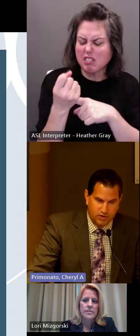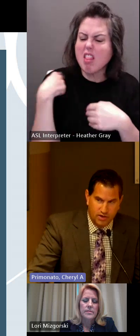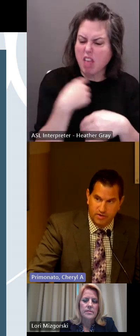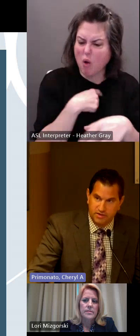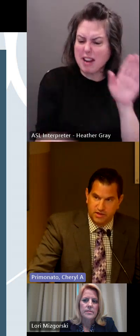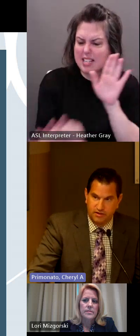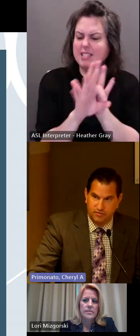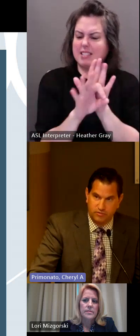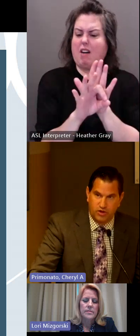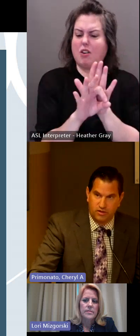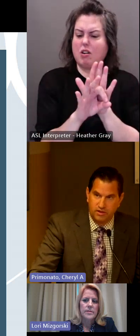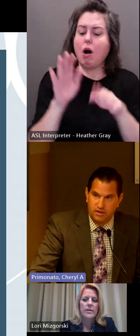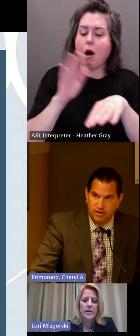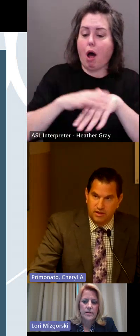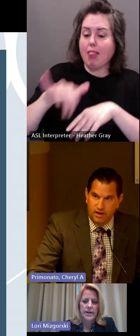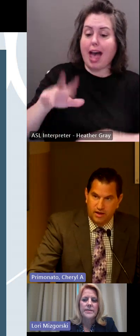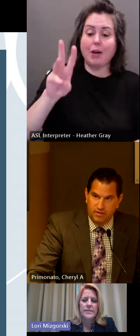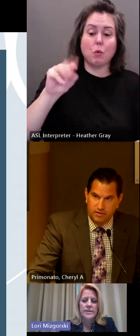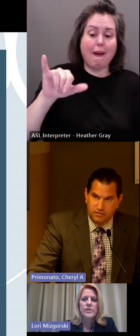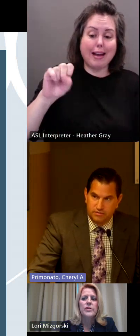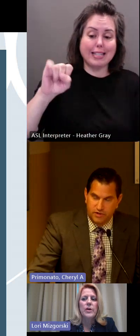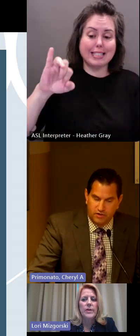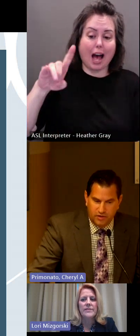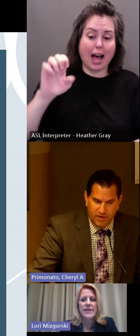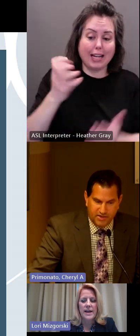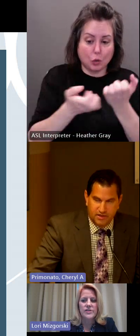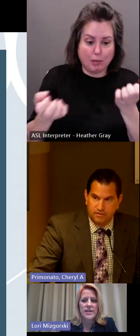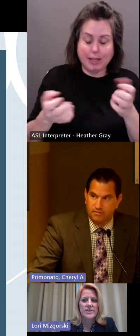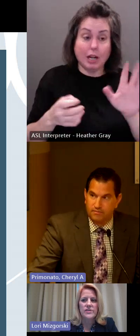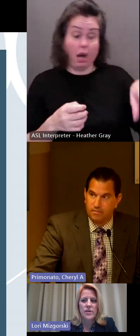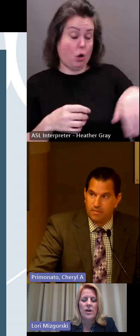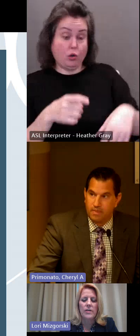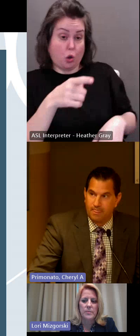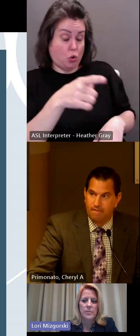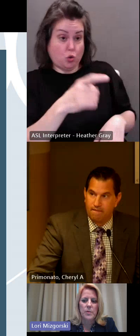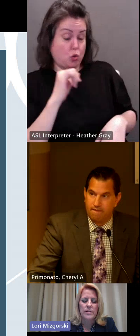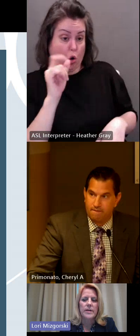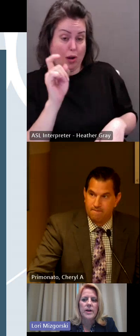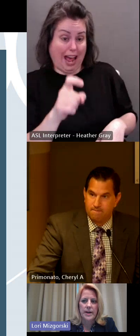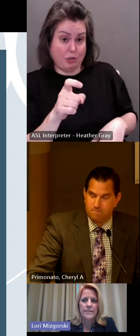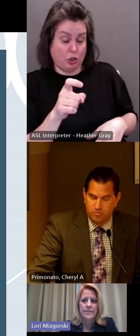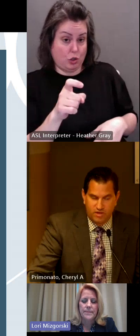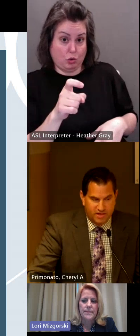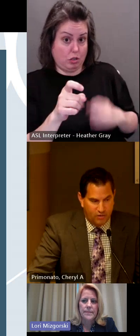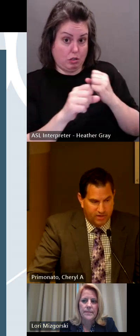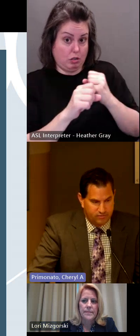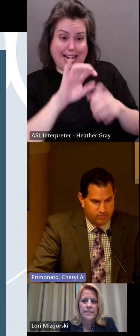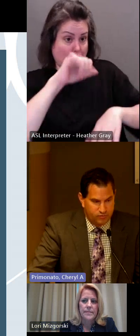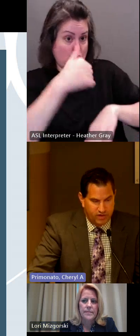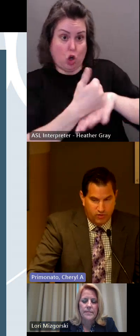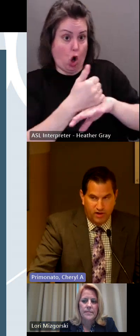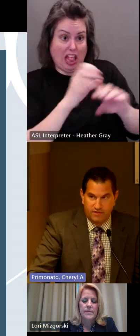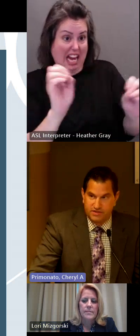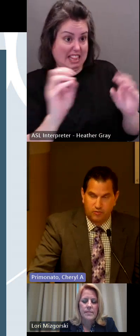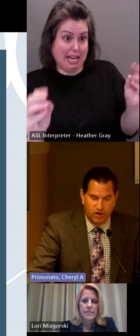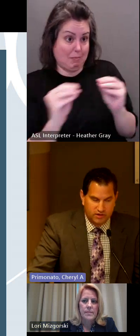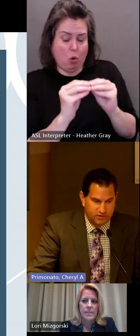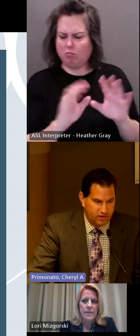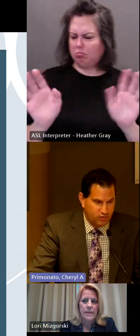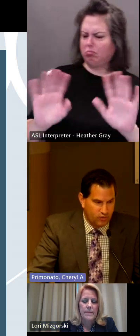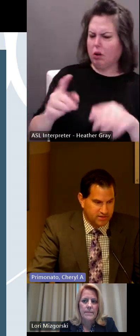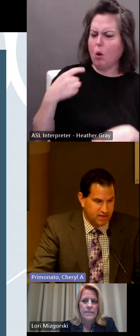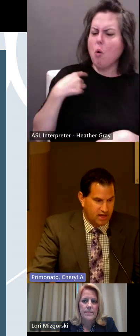on the wayside equipment. So we're okay. So you don't have to actually install anymore. Okay. Yeah, we will have